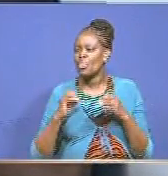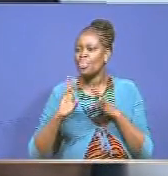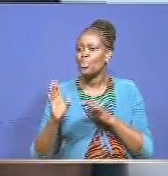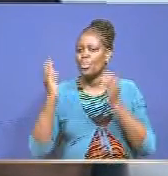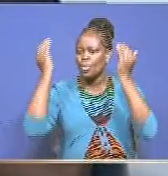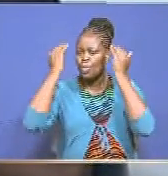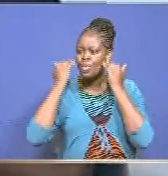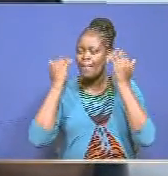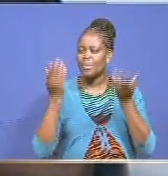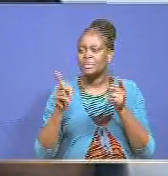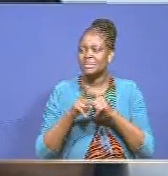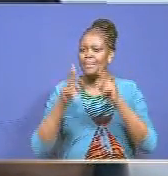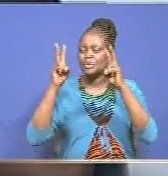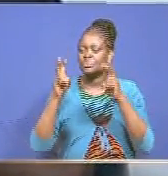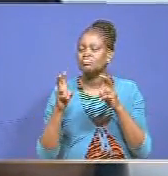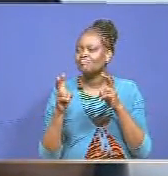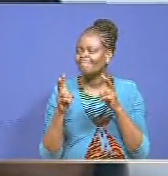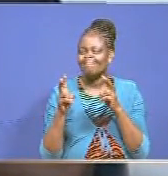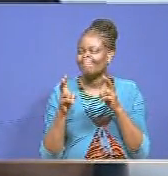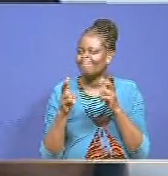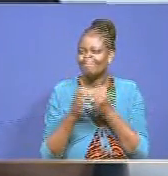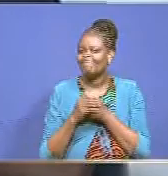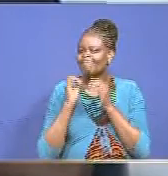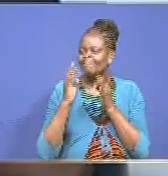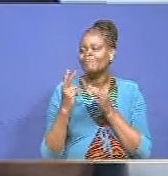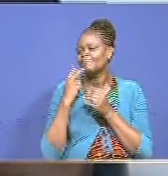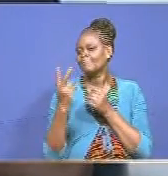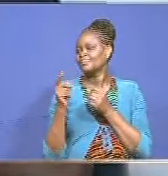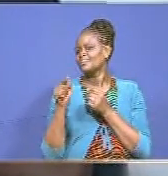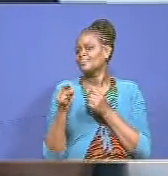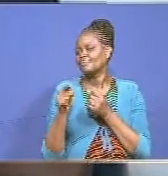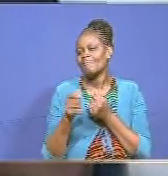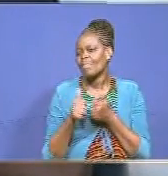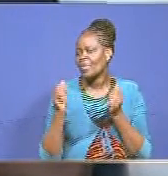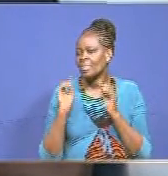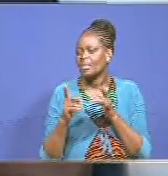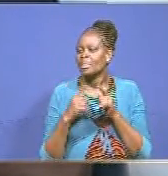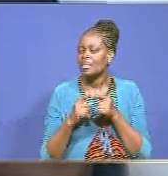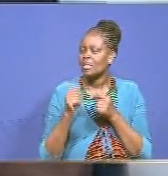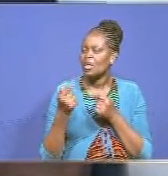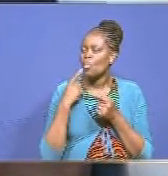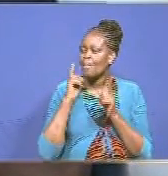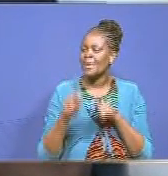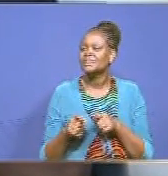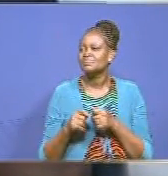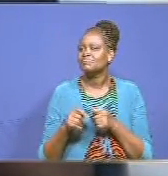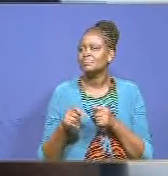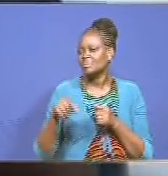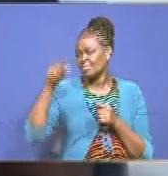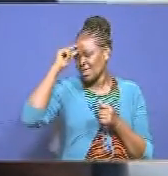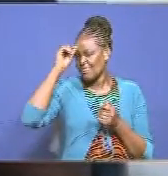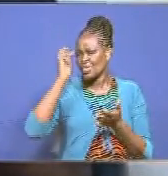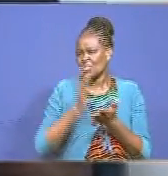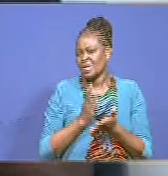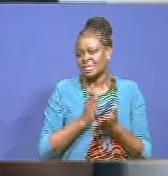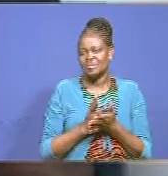over the same matter. I mean, if you look into it, in the end of the day, even those who are supposed to be state witnesses, they are put on